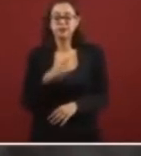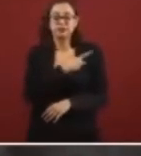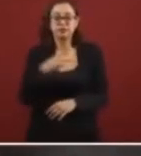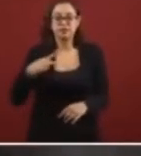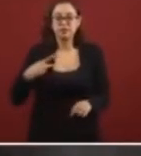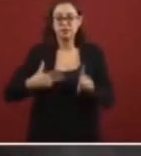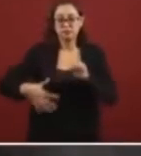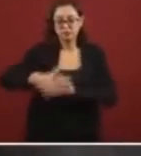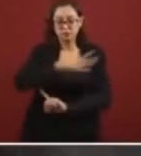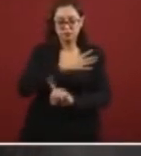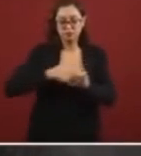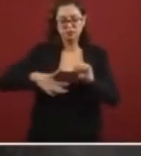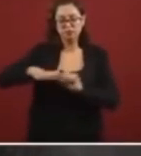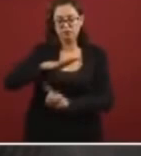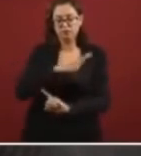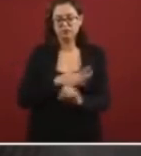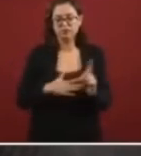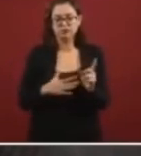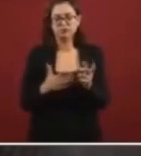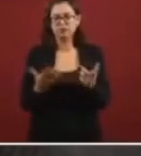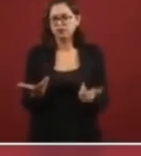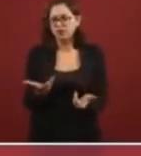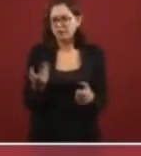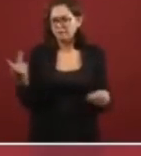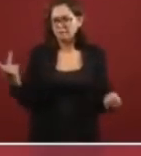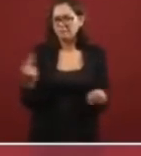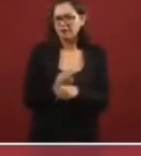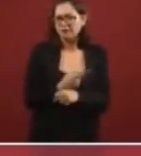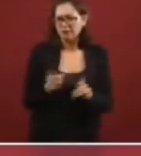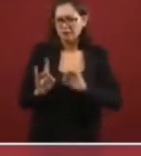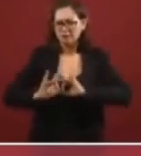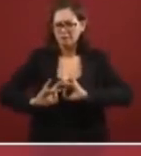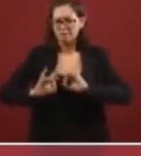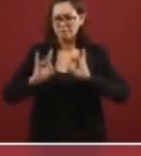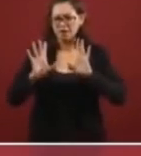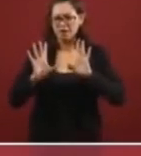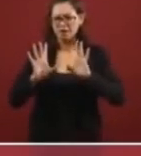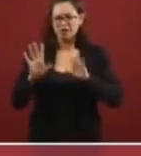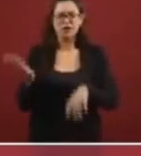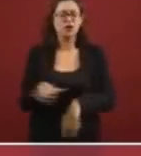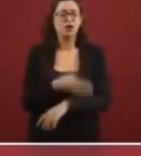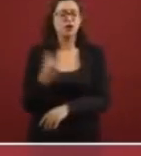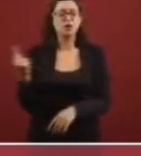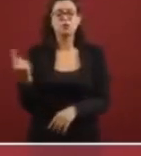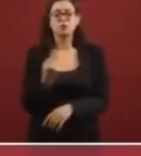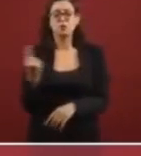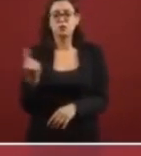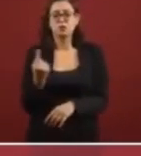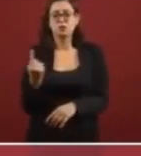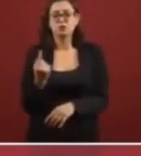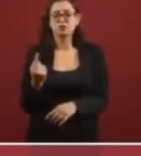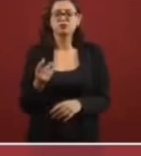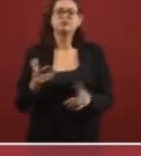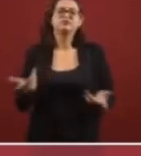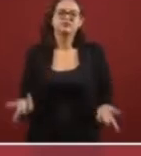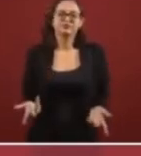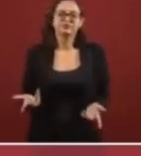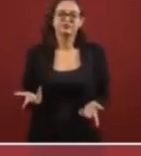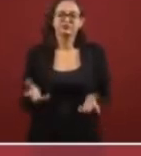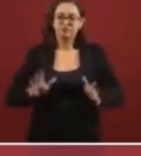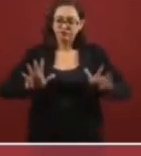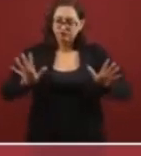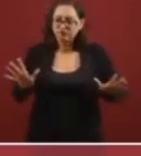That's why we need to contextualize these things. Porque se alentó la